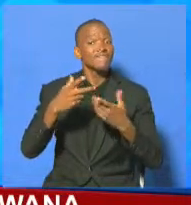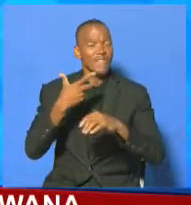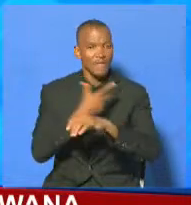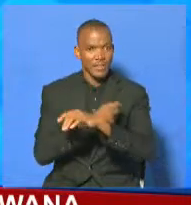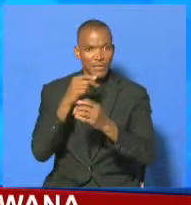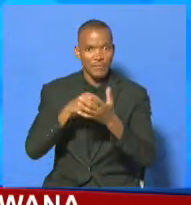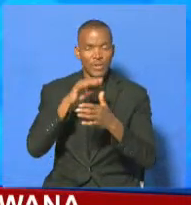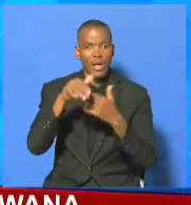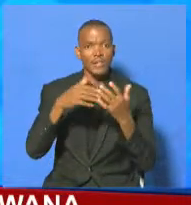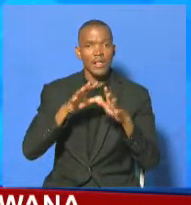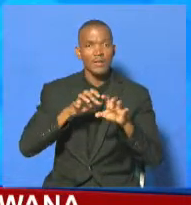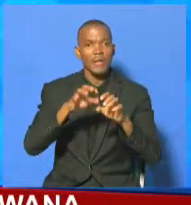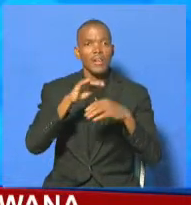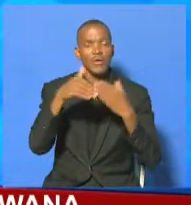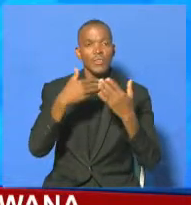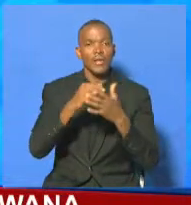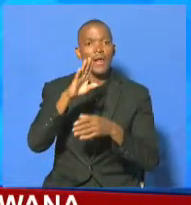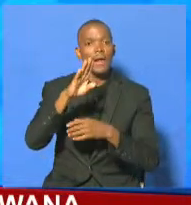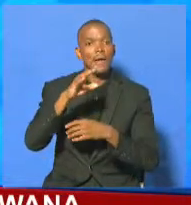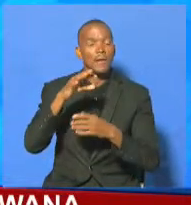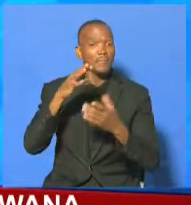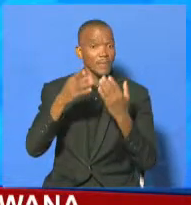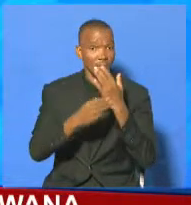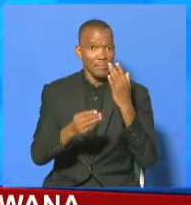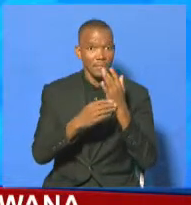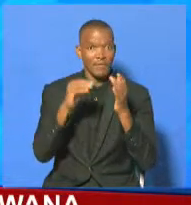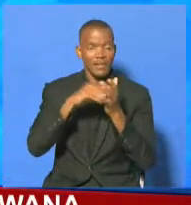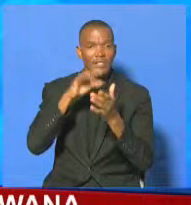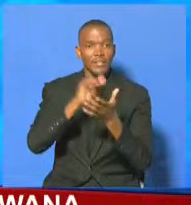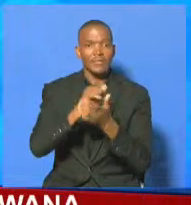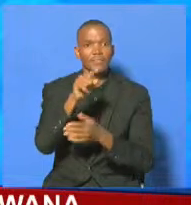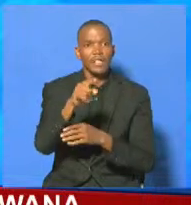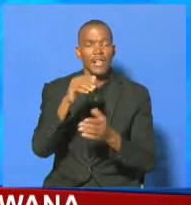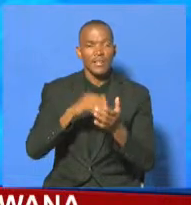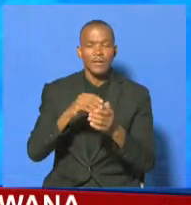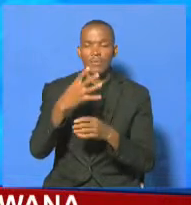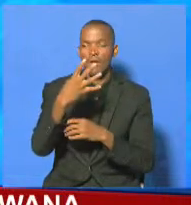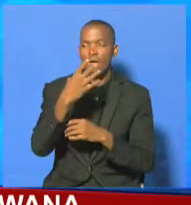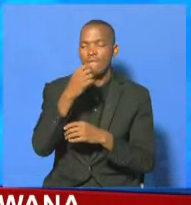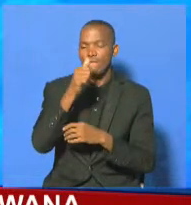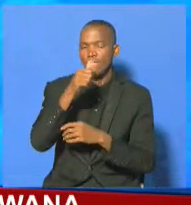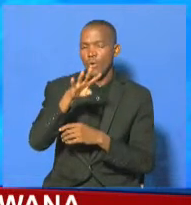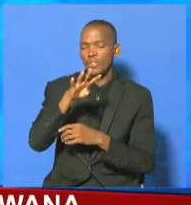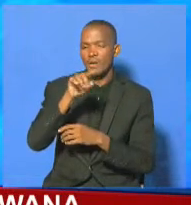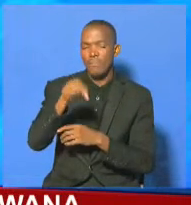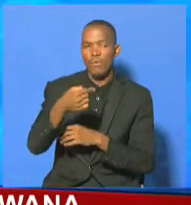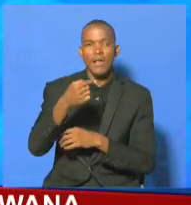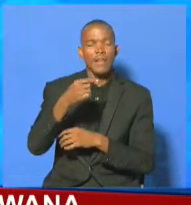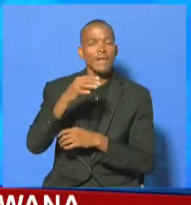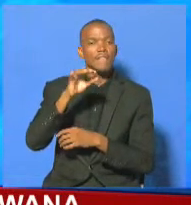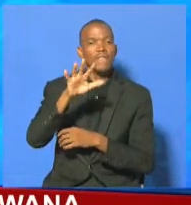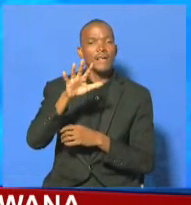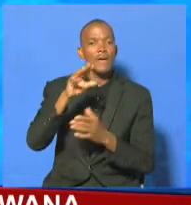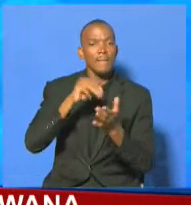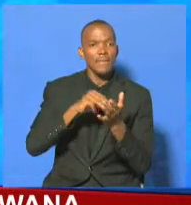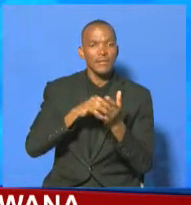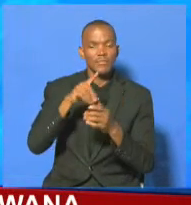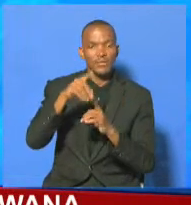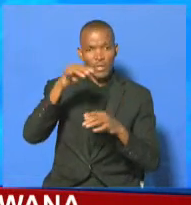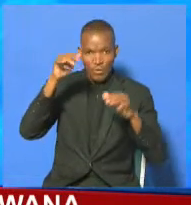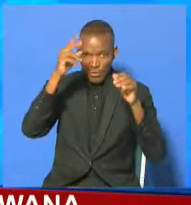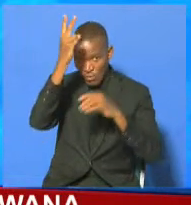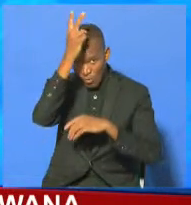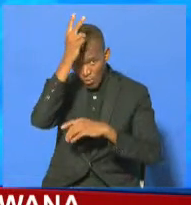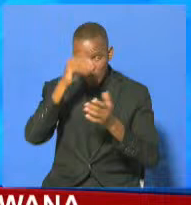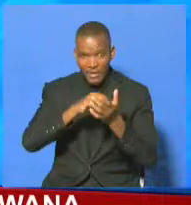animal vaccines to safeguard its beef industry. With a population of over 14.5 million cattle, 17 million goats and